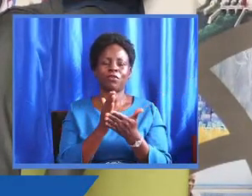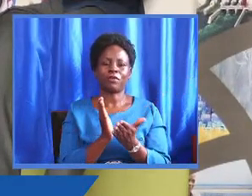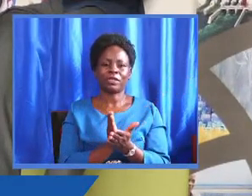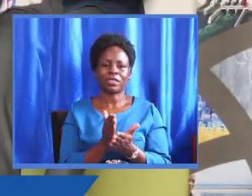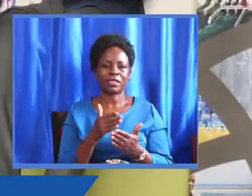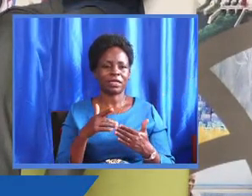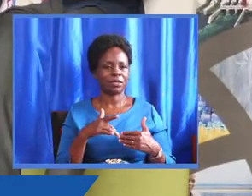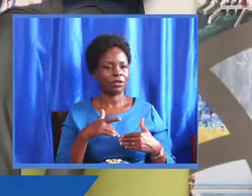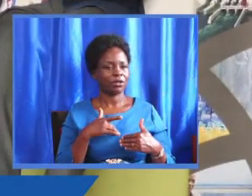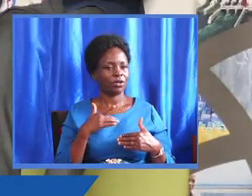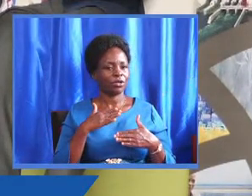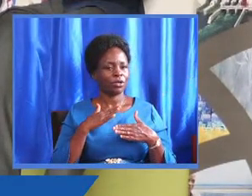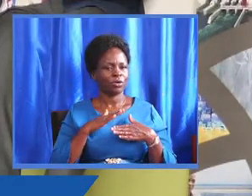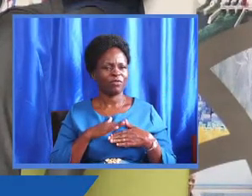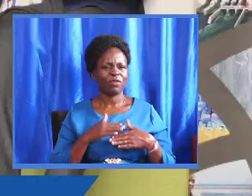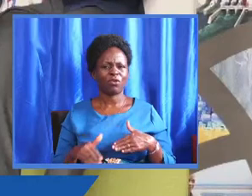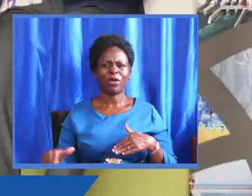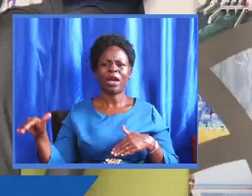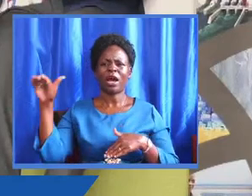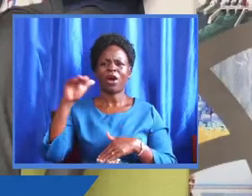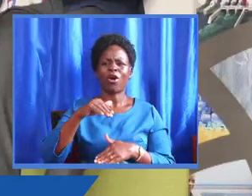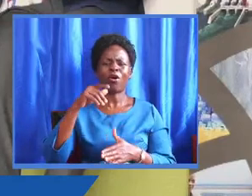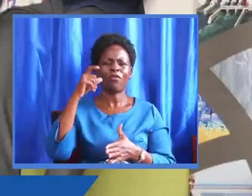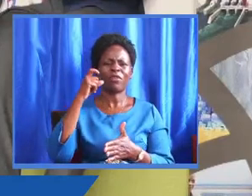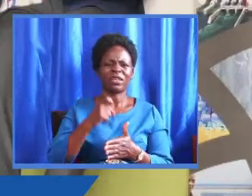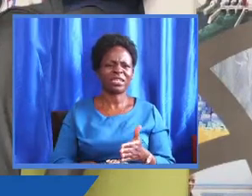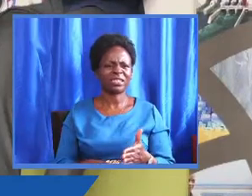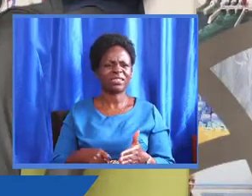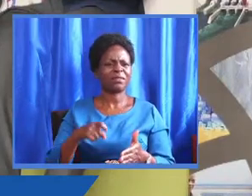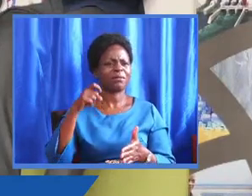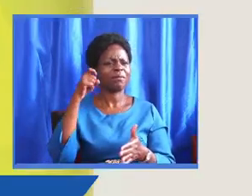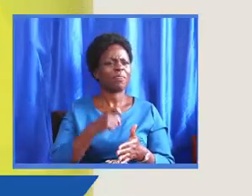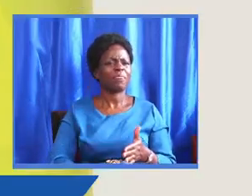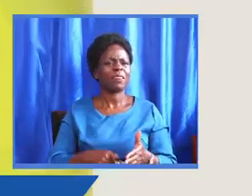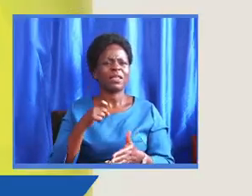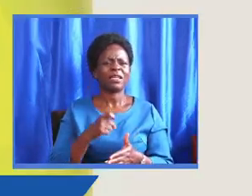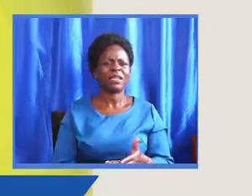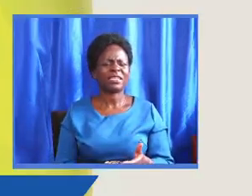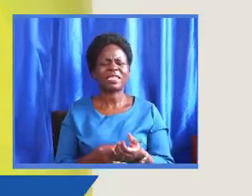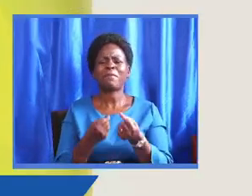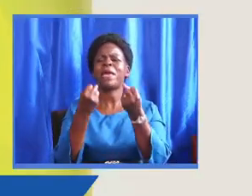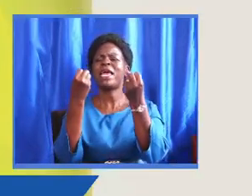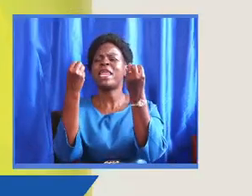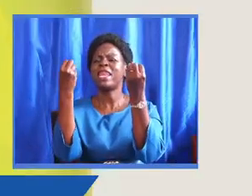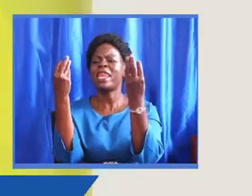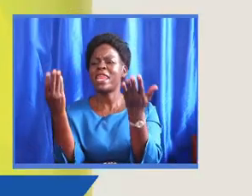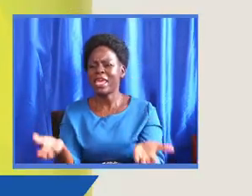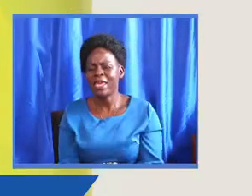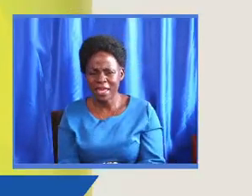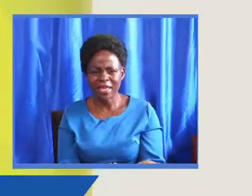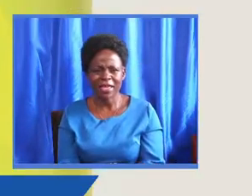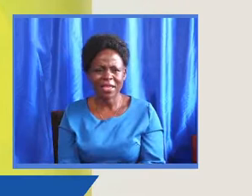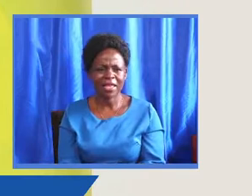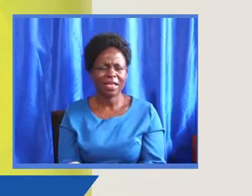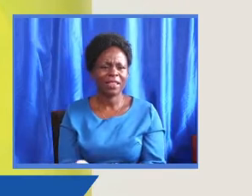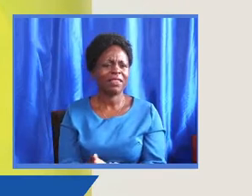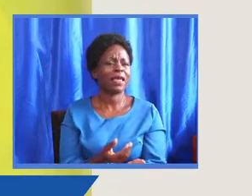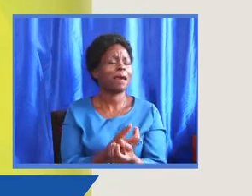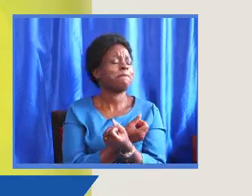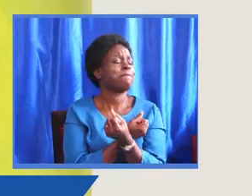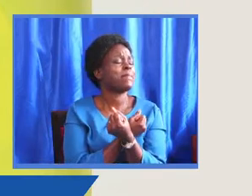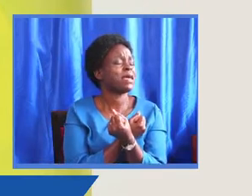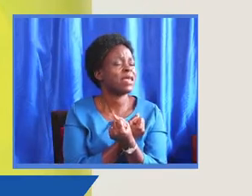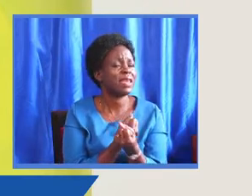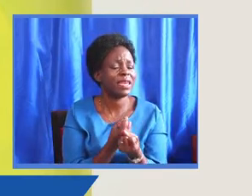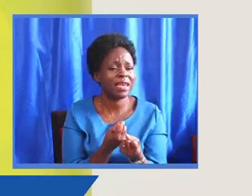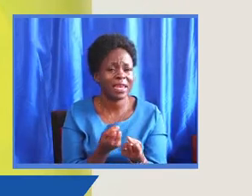feel we are overtaxed. We feel the taxes are many. Mm. They are numerous, and then